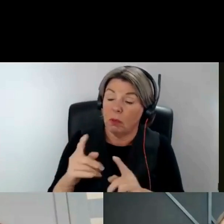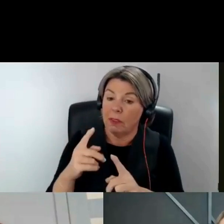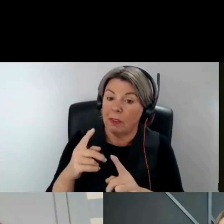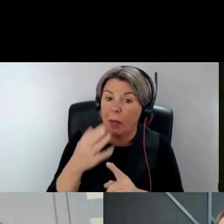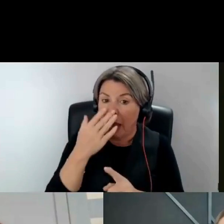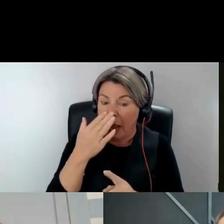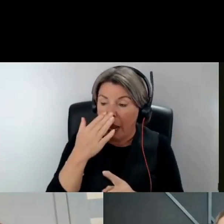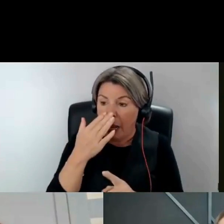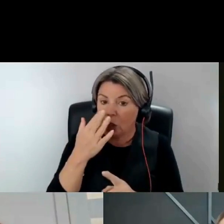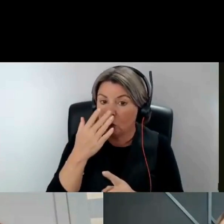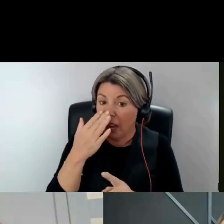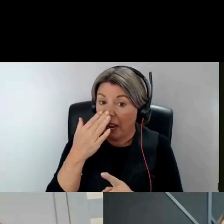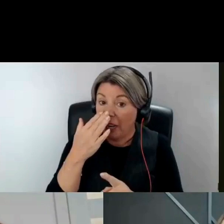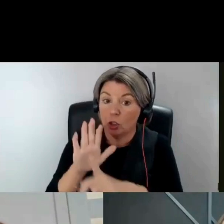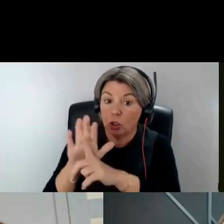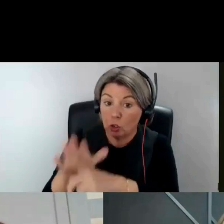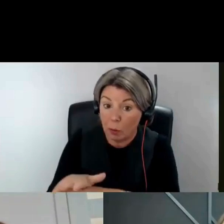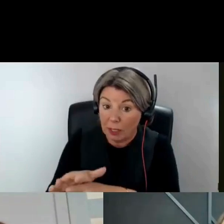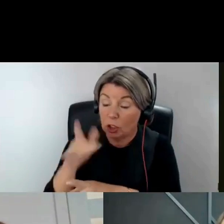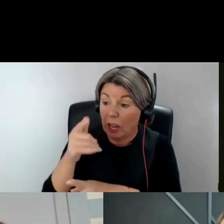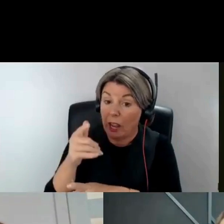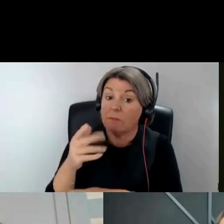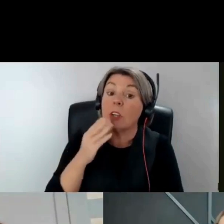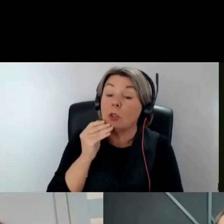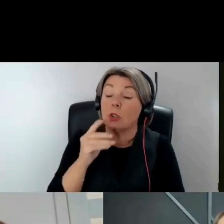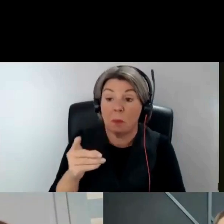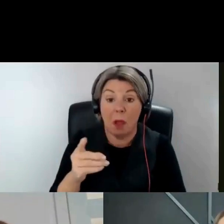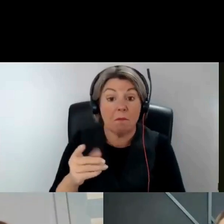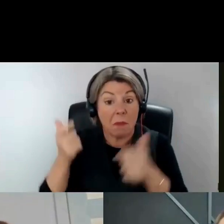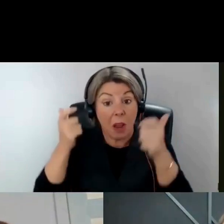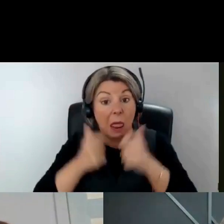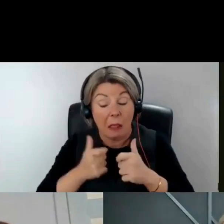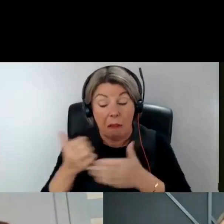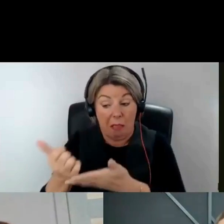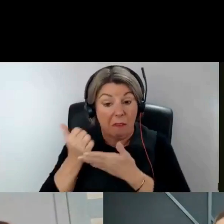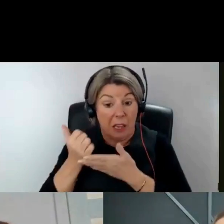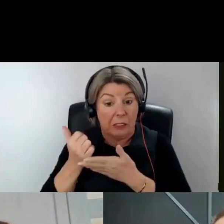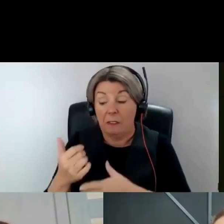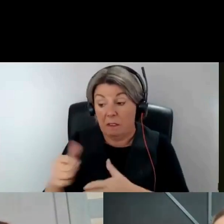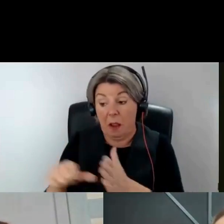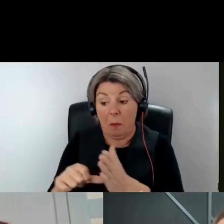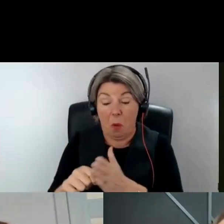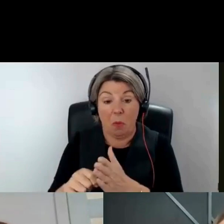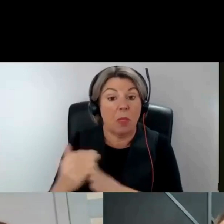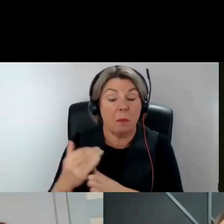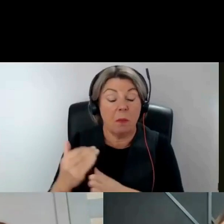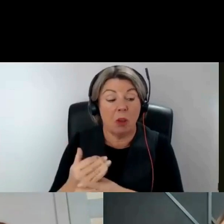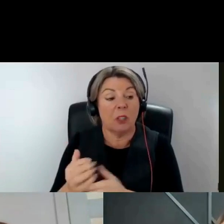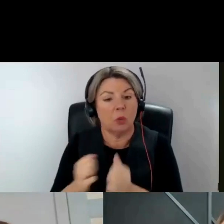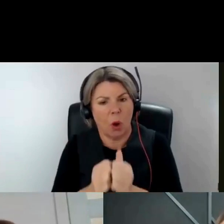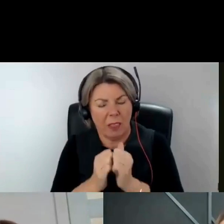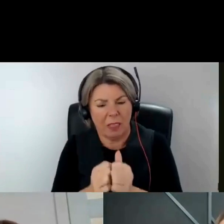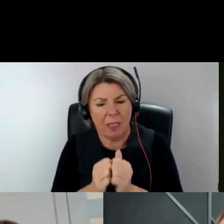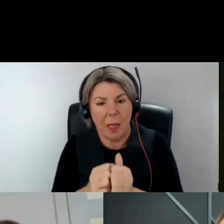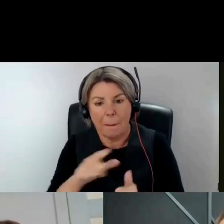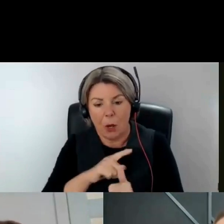come under age discrimination. So I think get legal advice if you are having problems from your employer. I would definitely say it's worth, because there is